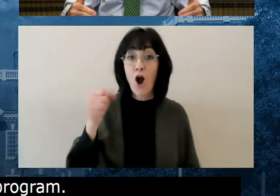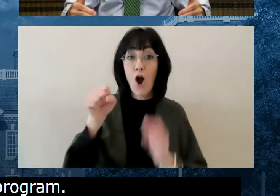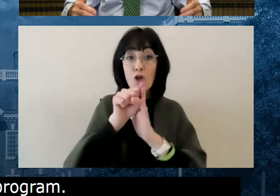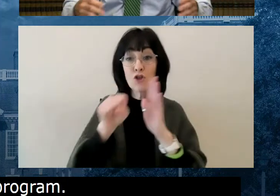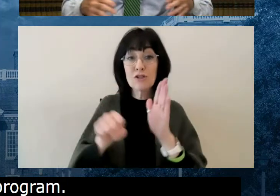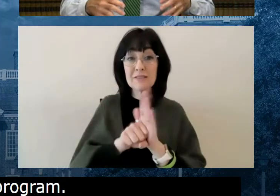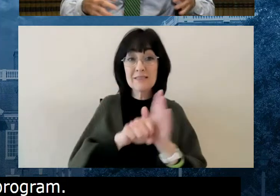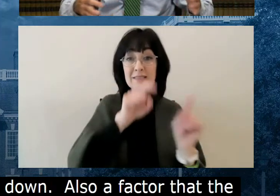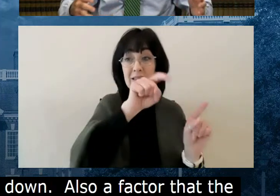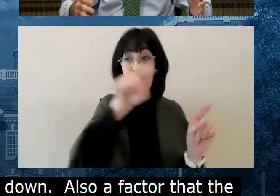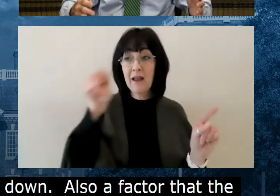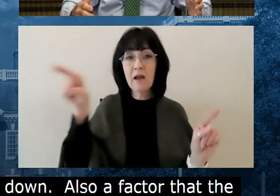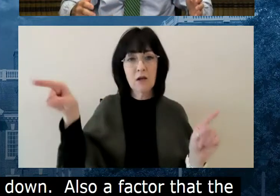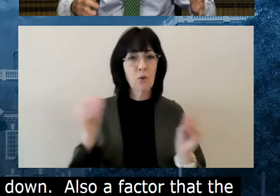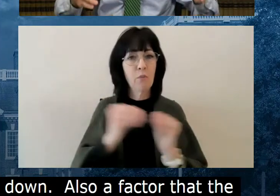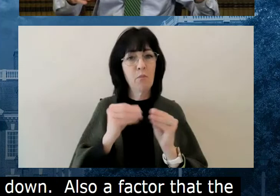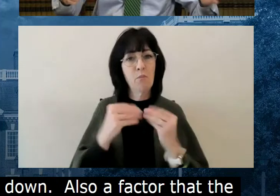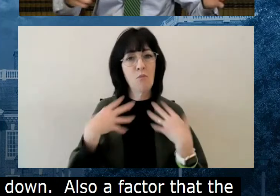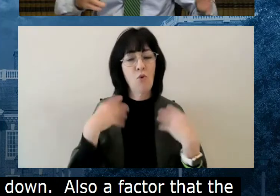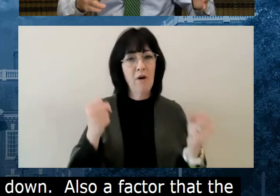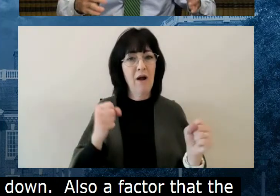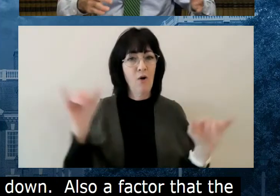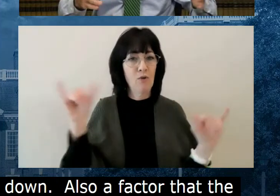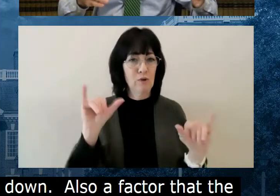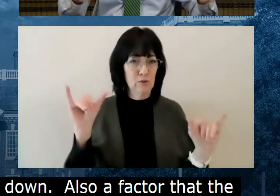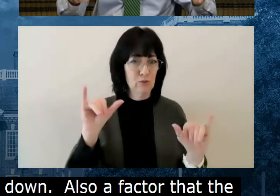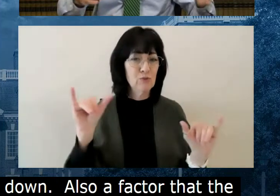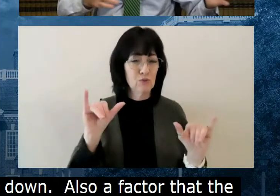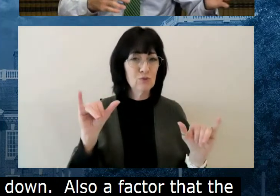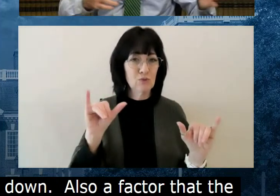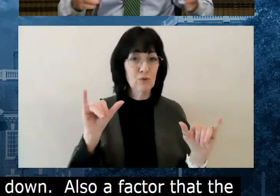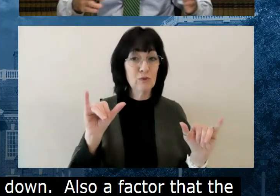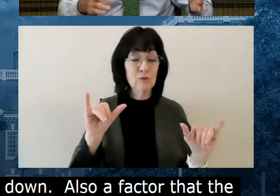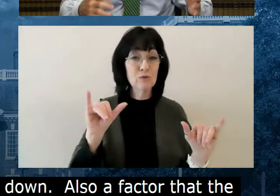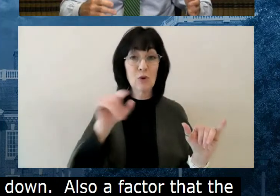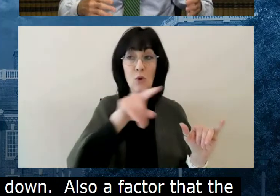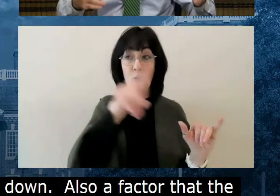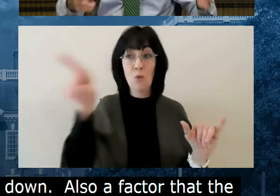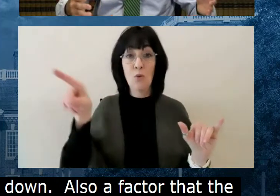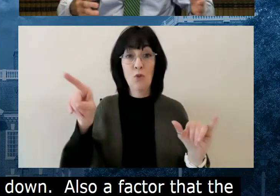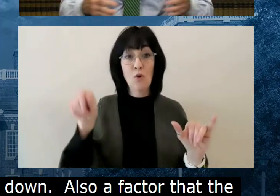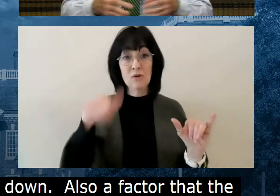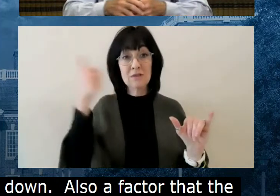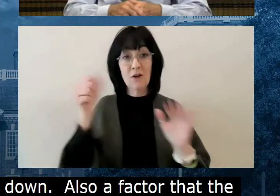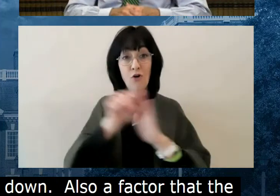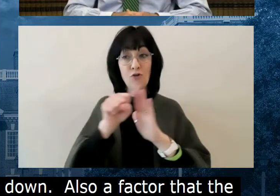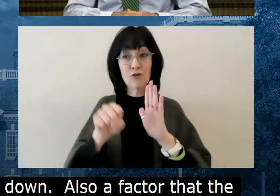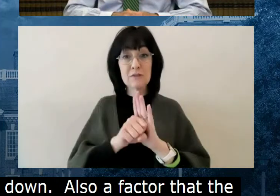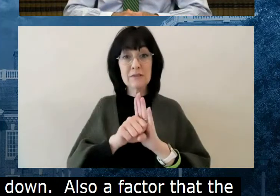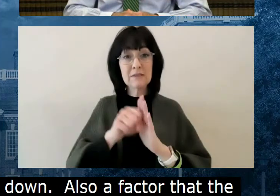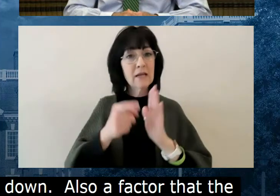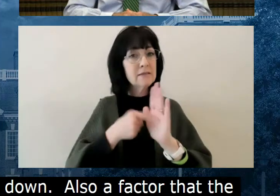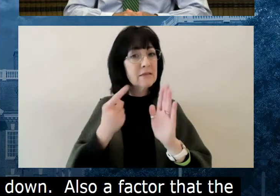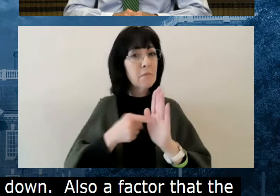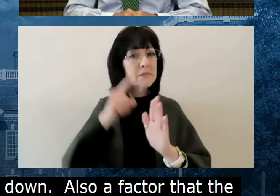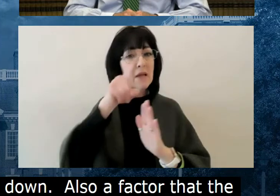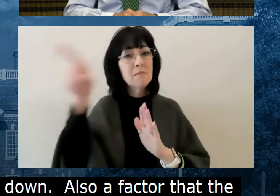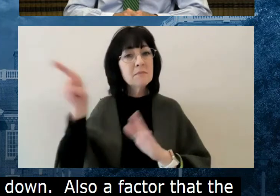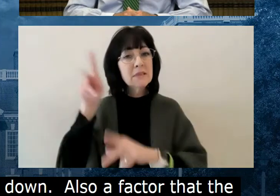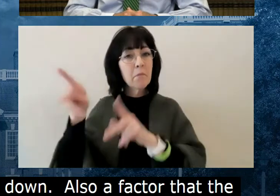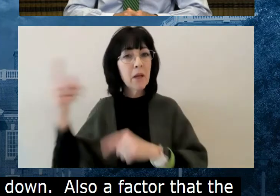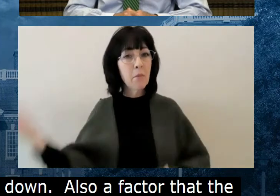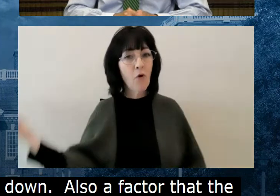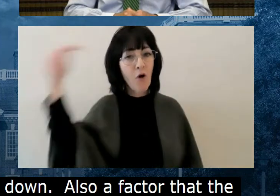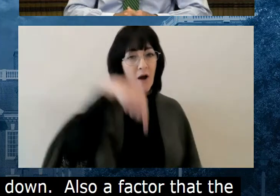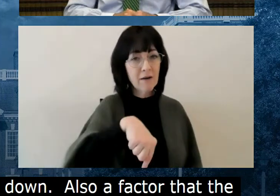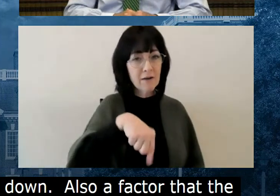just our data. We're a small state with porous borders, people coming back and forth. And so their positive cases are going